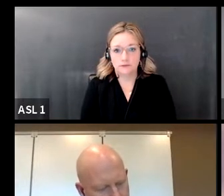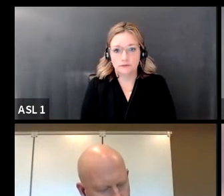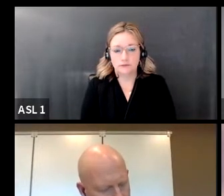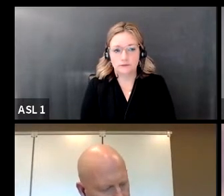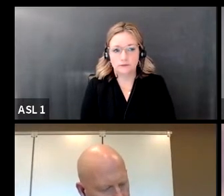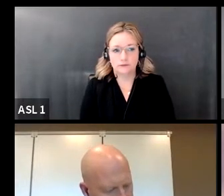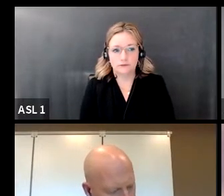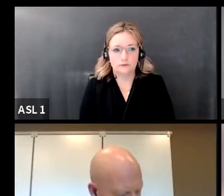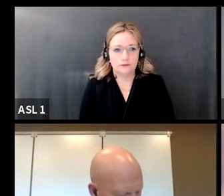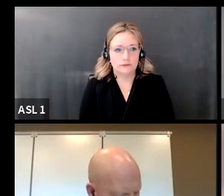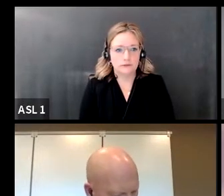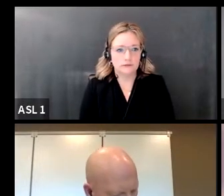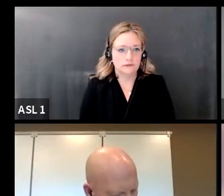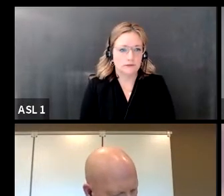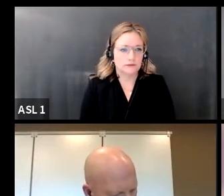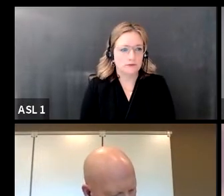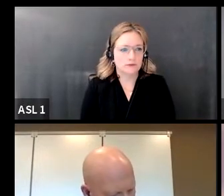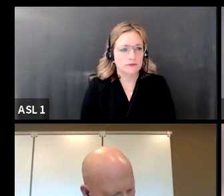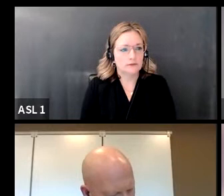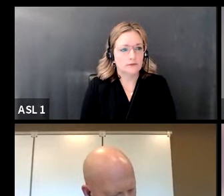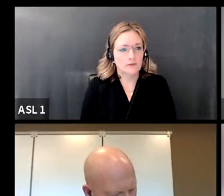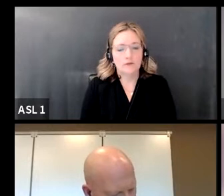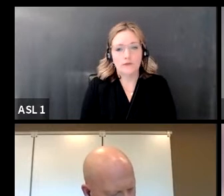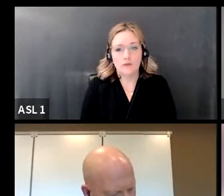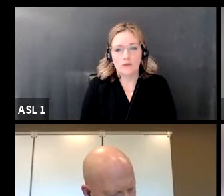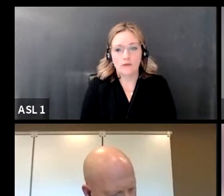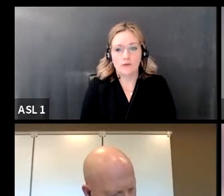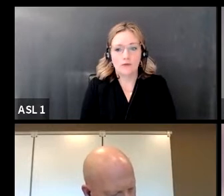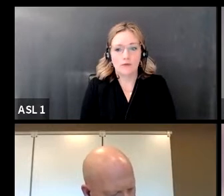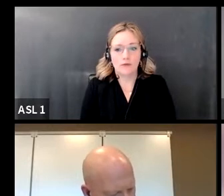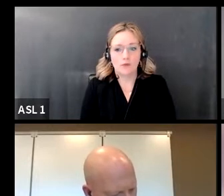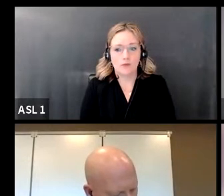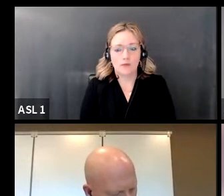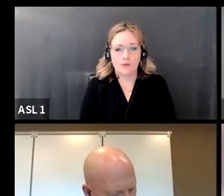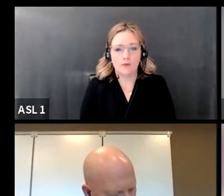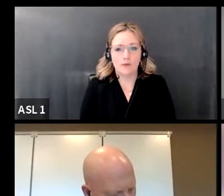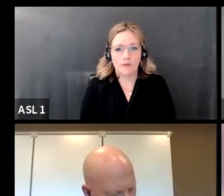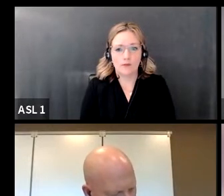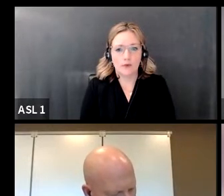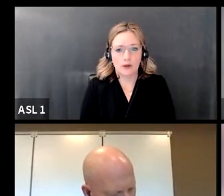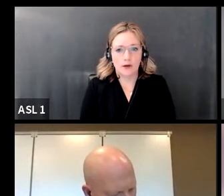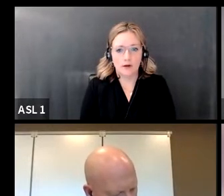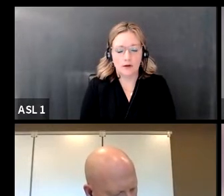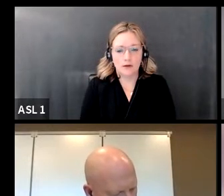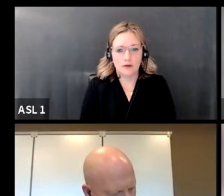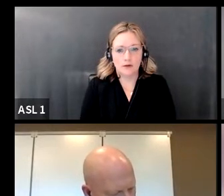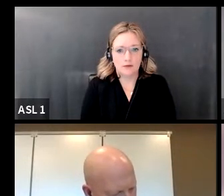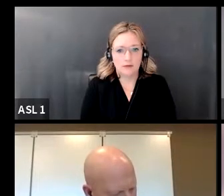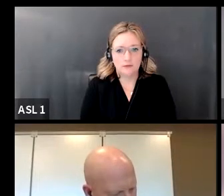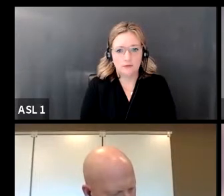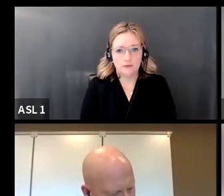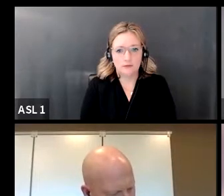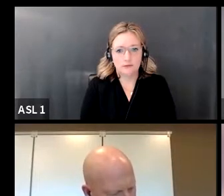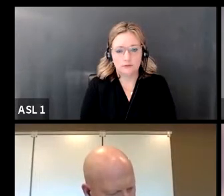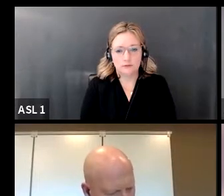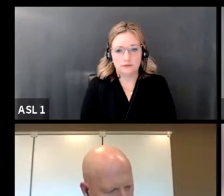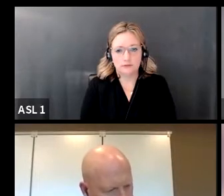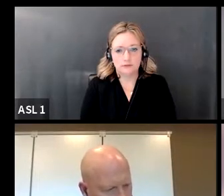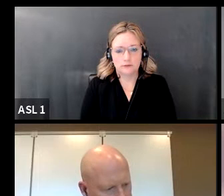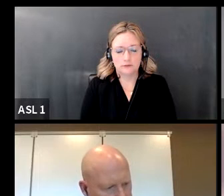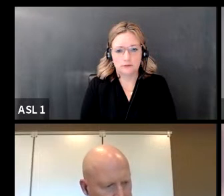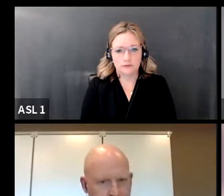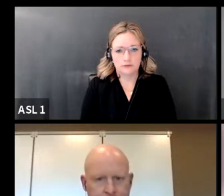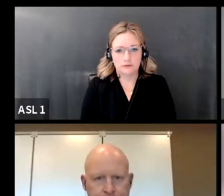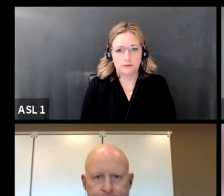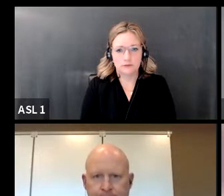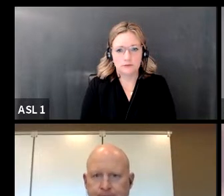so according to you if we do that if we freeze that budget and we give this subject to the any recommendation to the